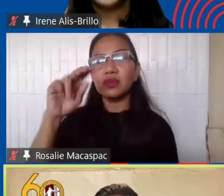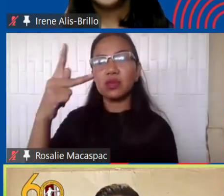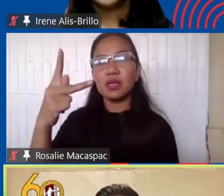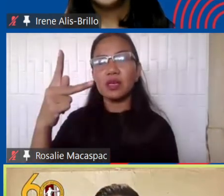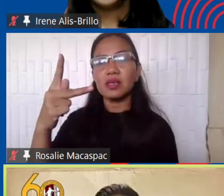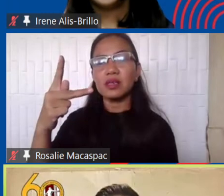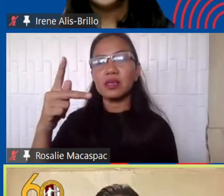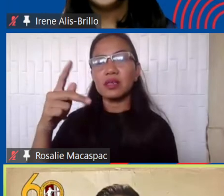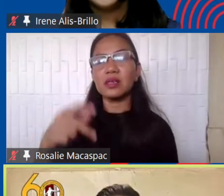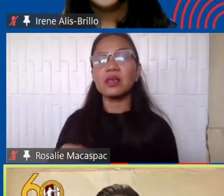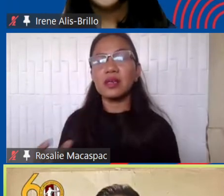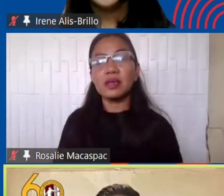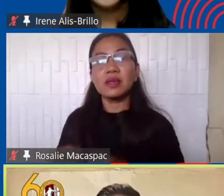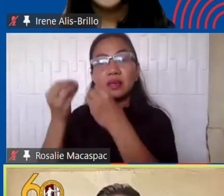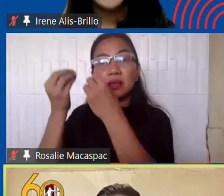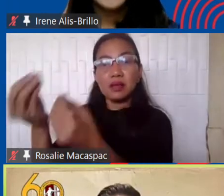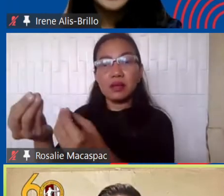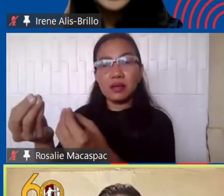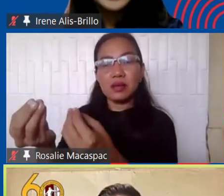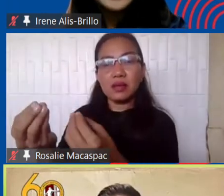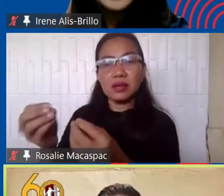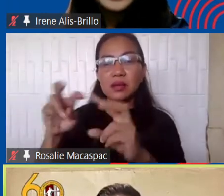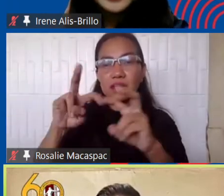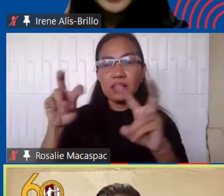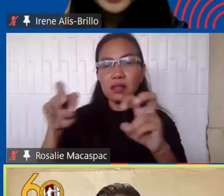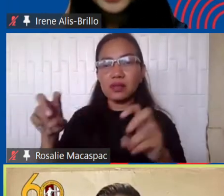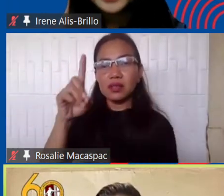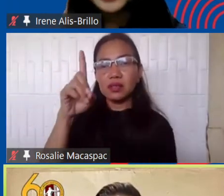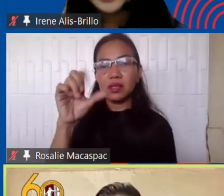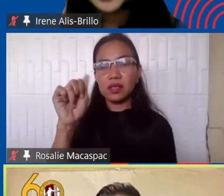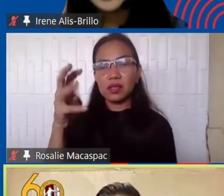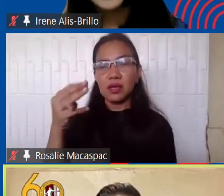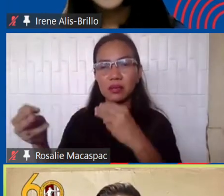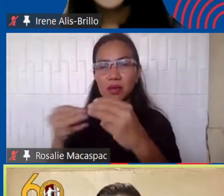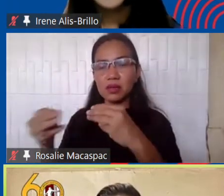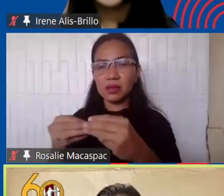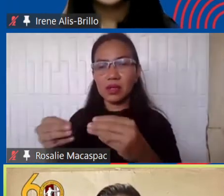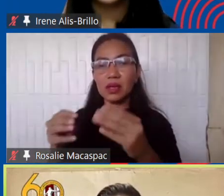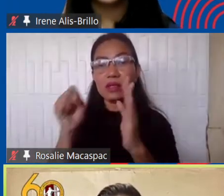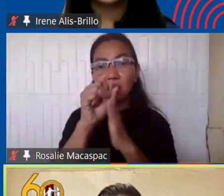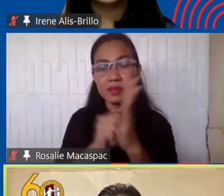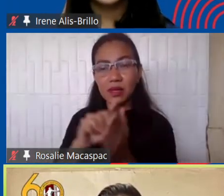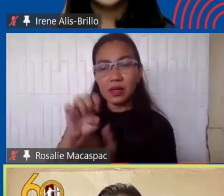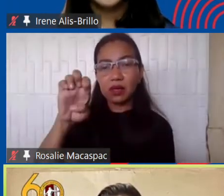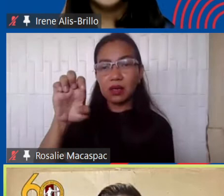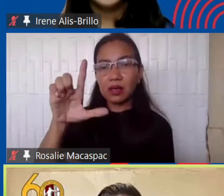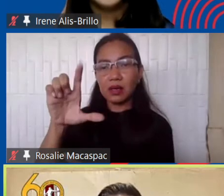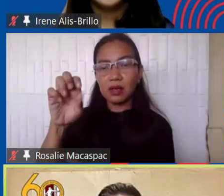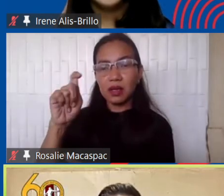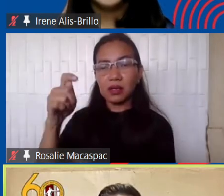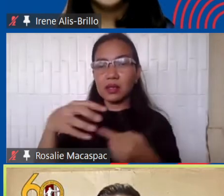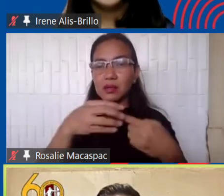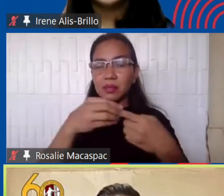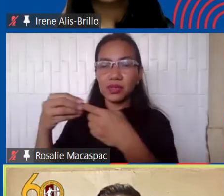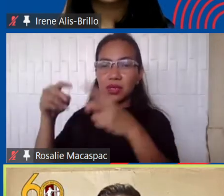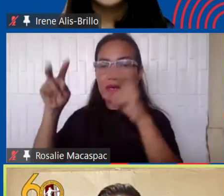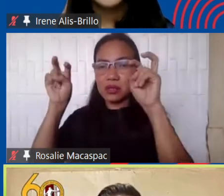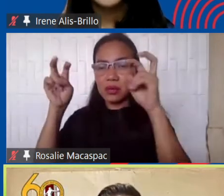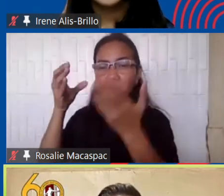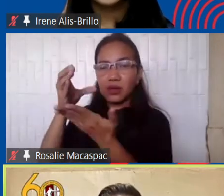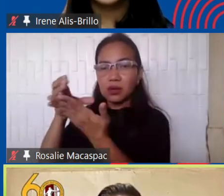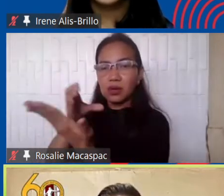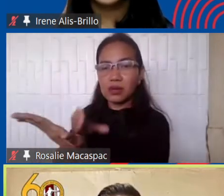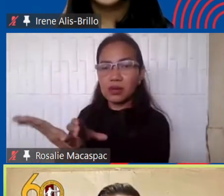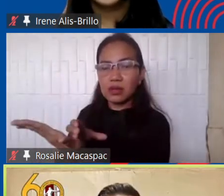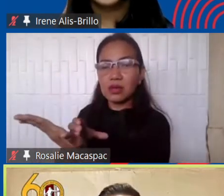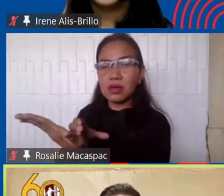are offering research data management as an elective, as a special topic course. So it's not